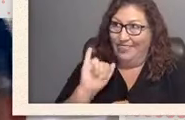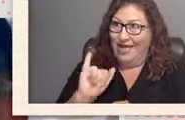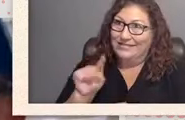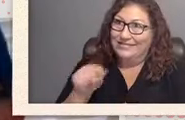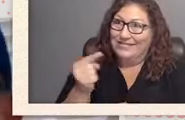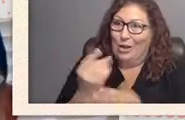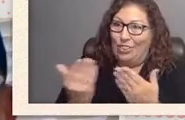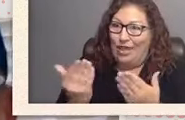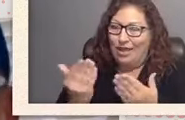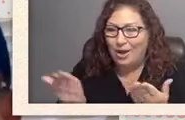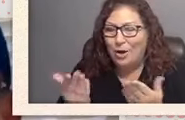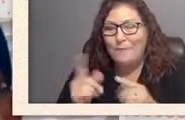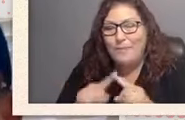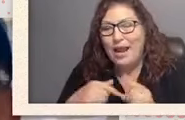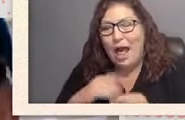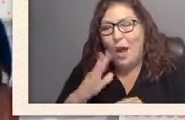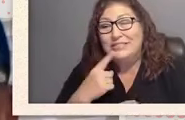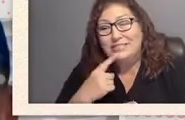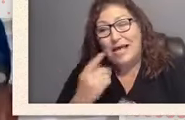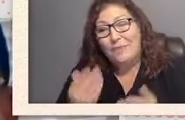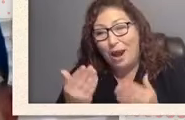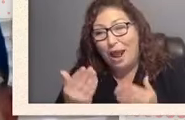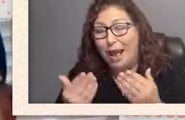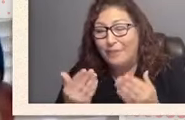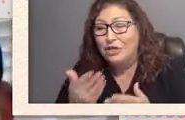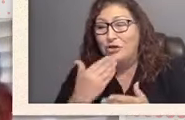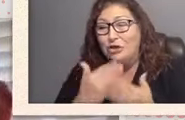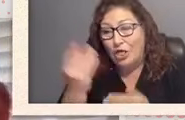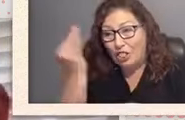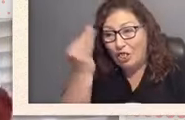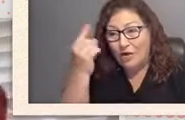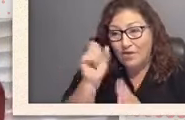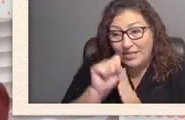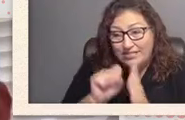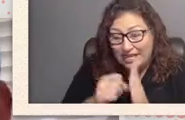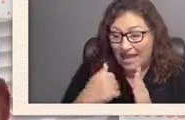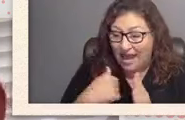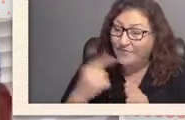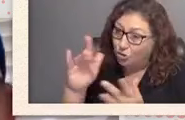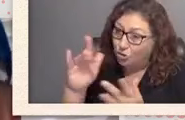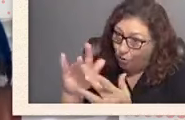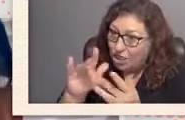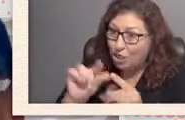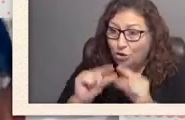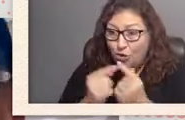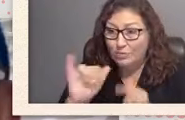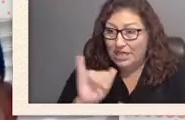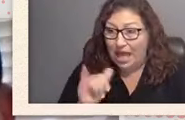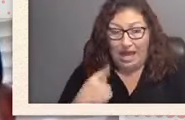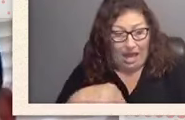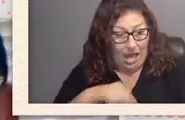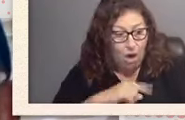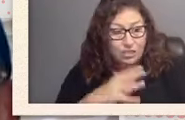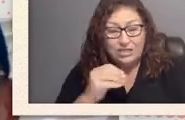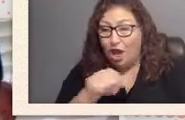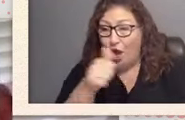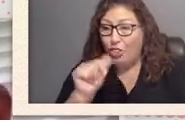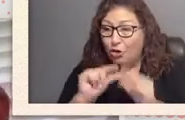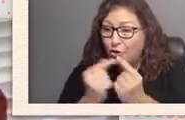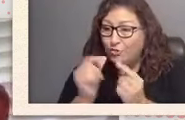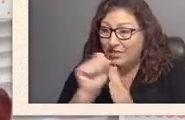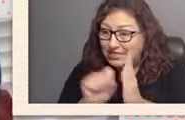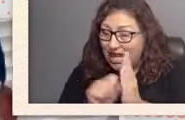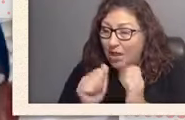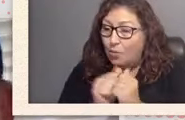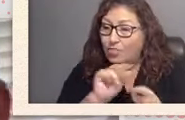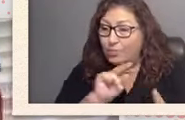I would say perhaps a good thought for the state to have would be to reach out to groups like ours, other groups in the state, you know, with perspectives